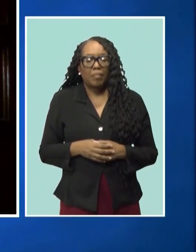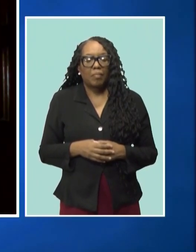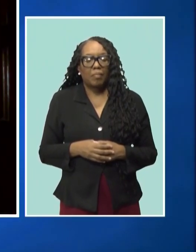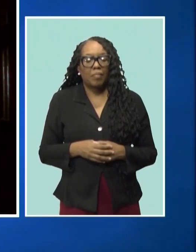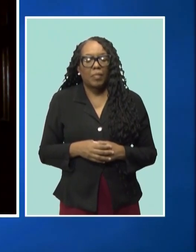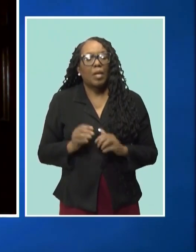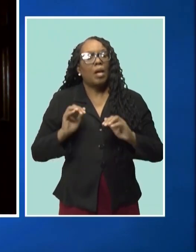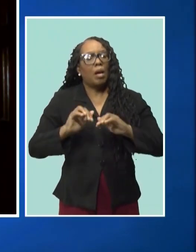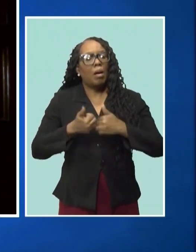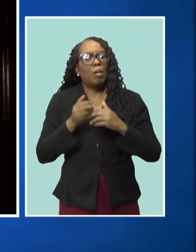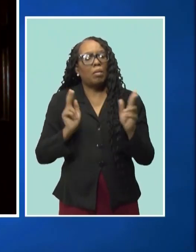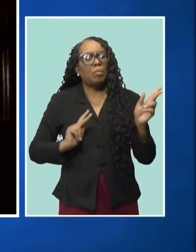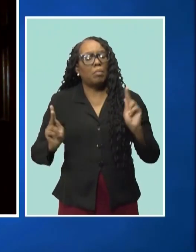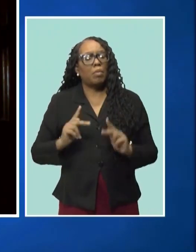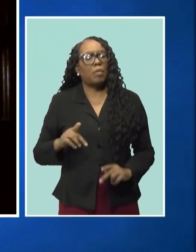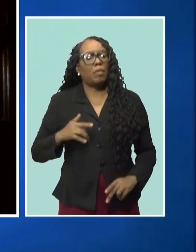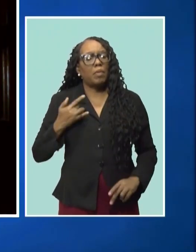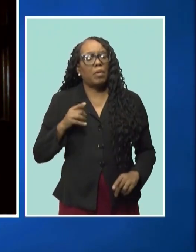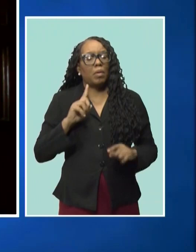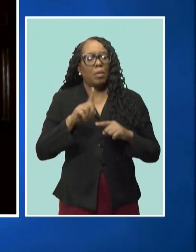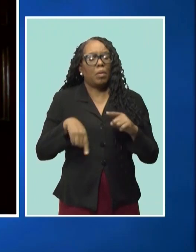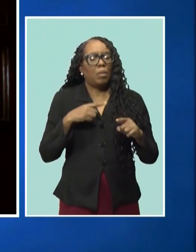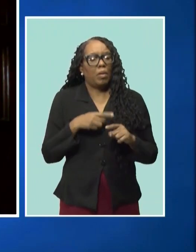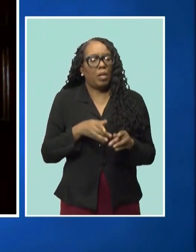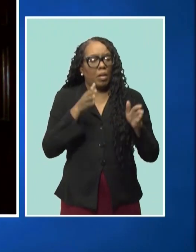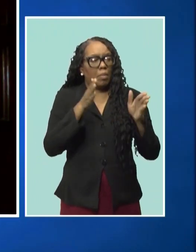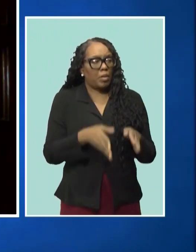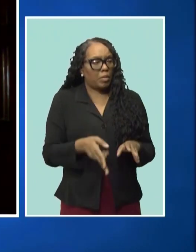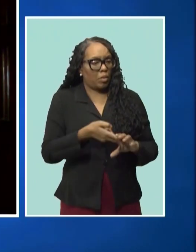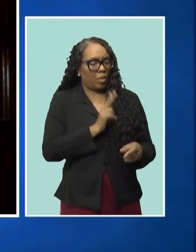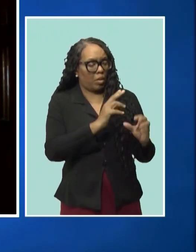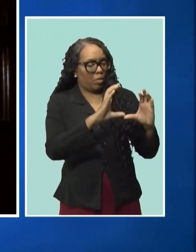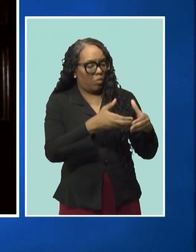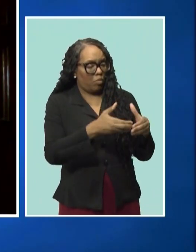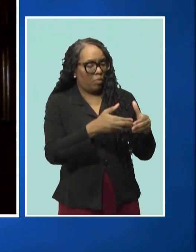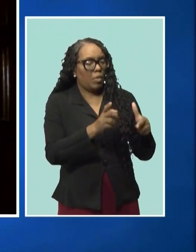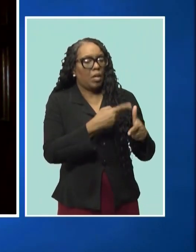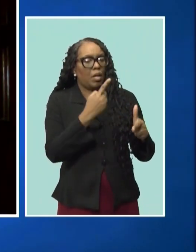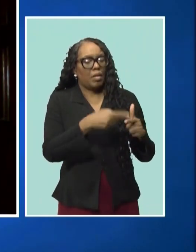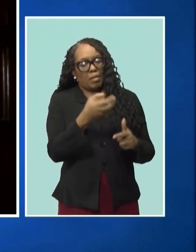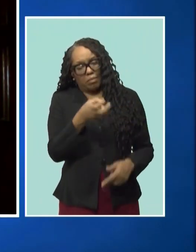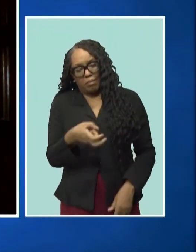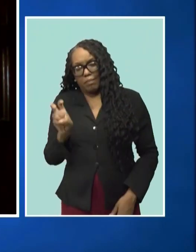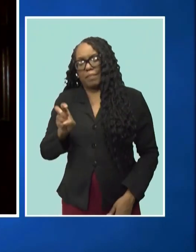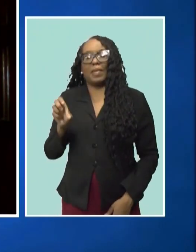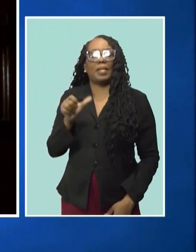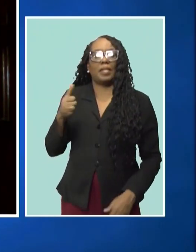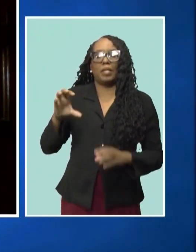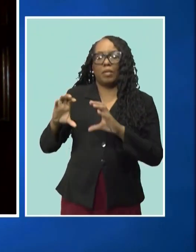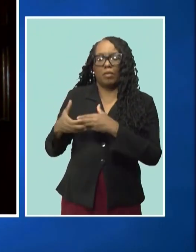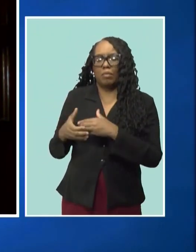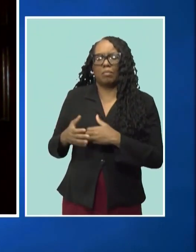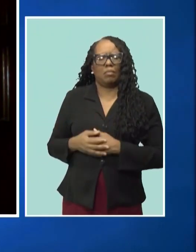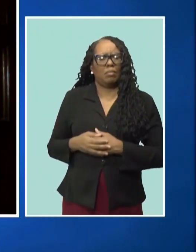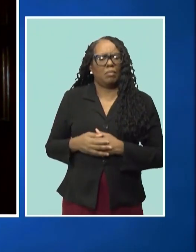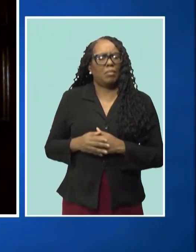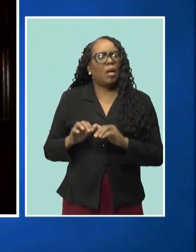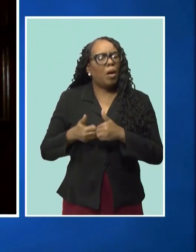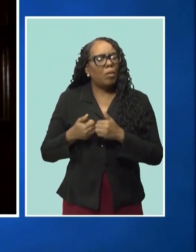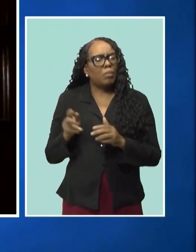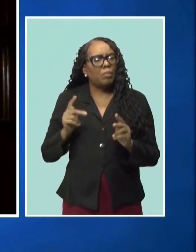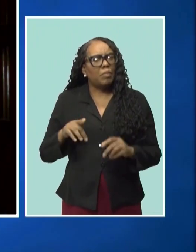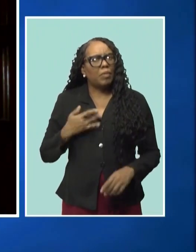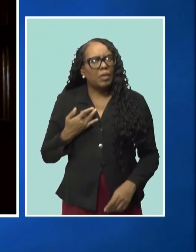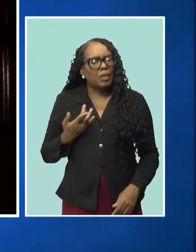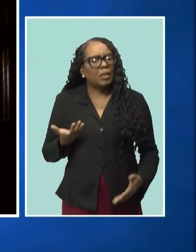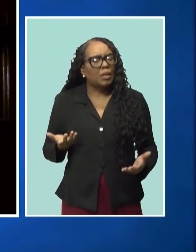leadership? Remember, prior to the crossing the floor by Mr.